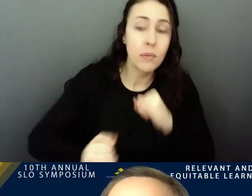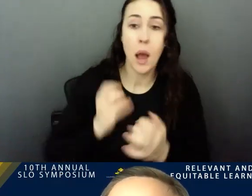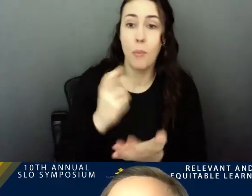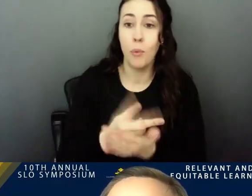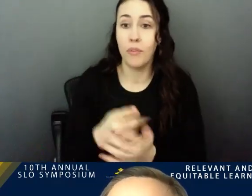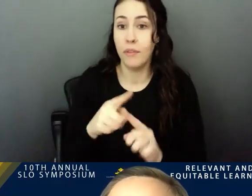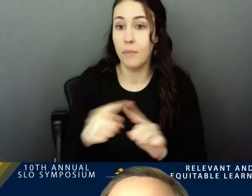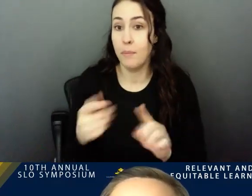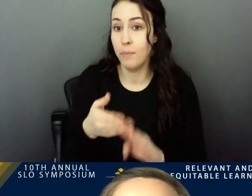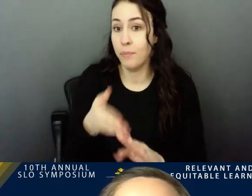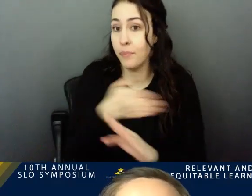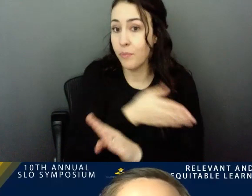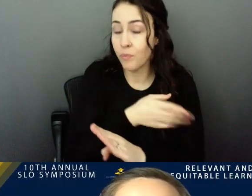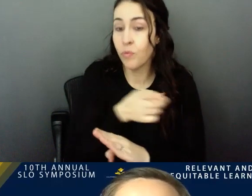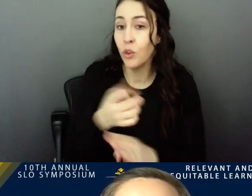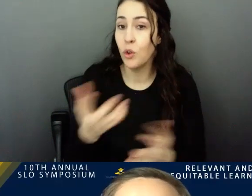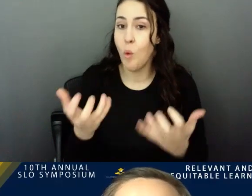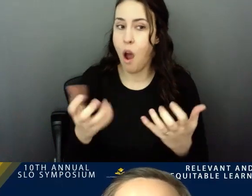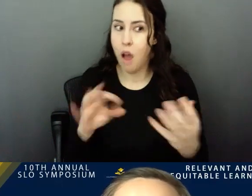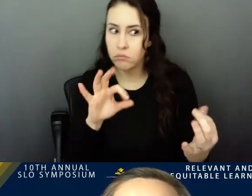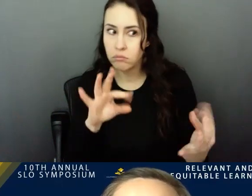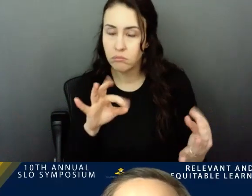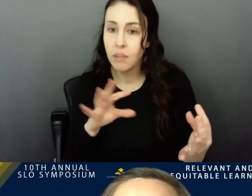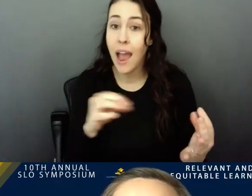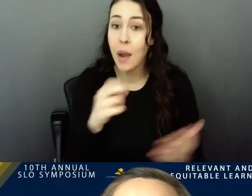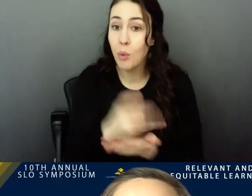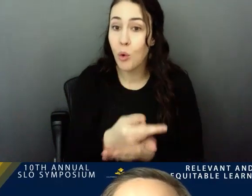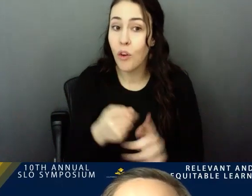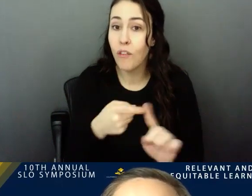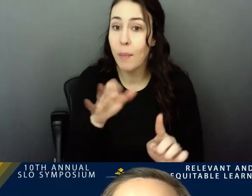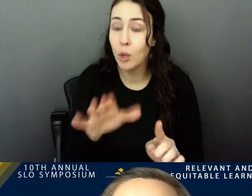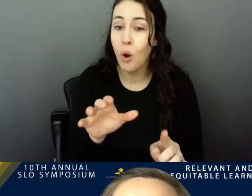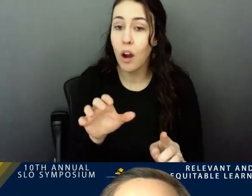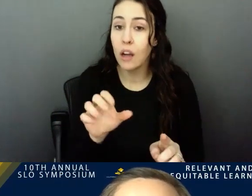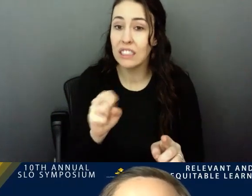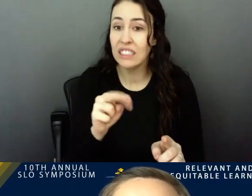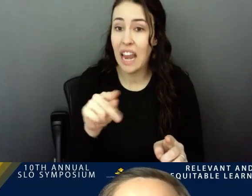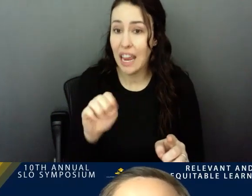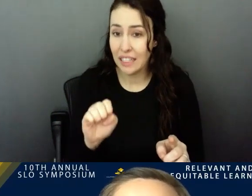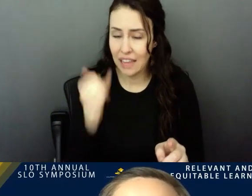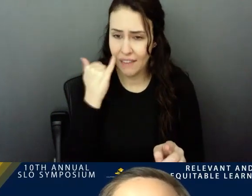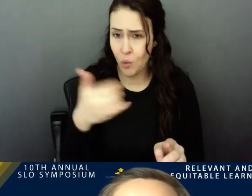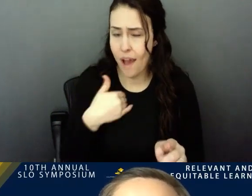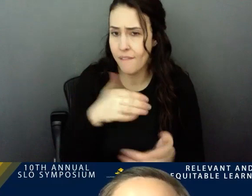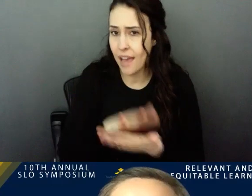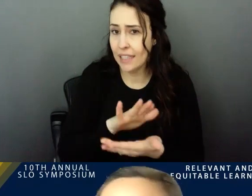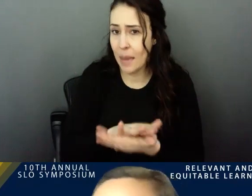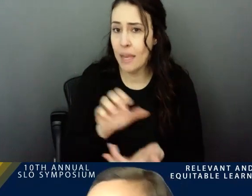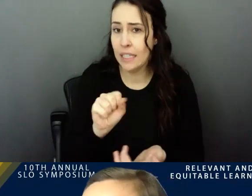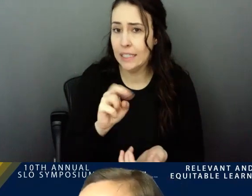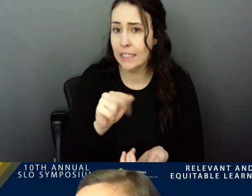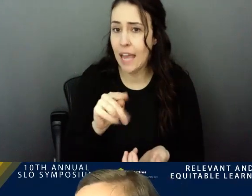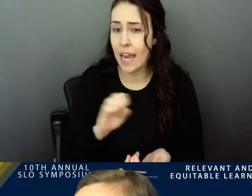want input and approval from your Senate. If you have an academic Senate and a classified Senate, for